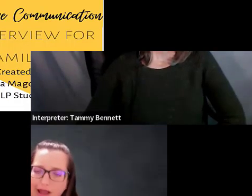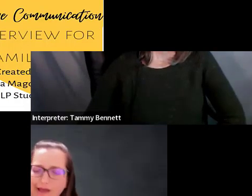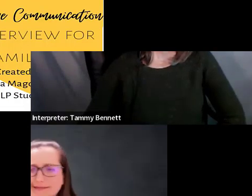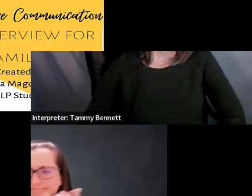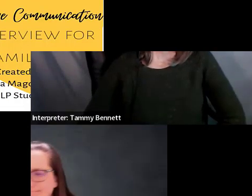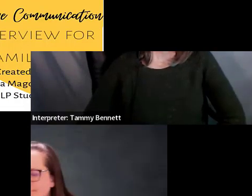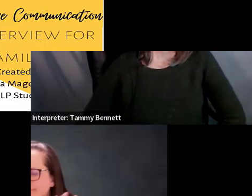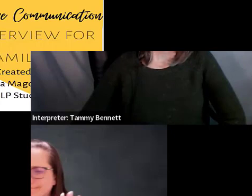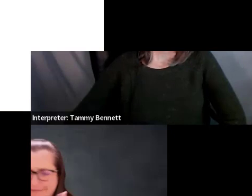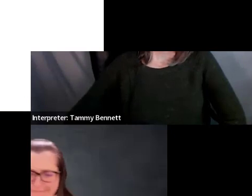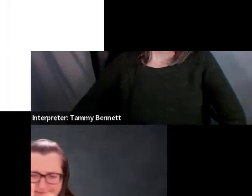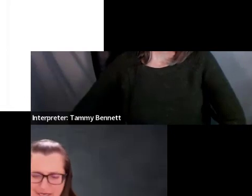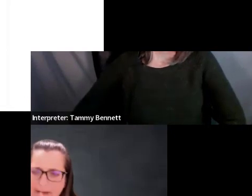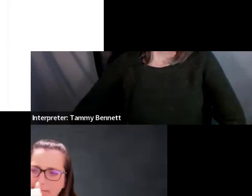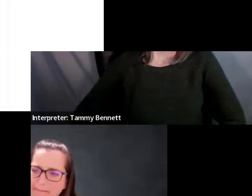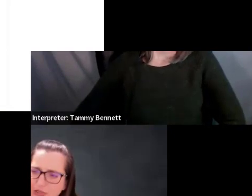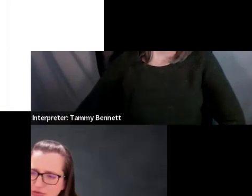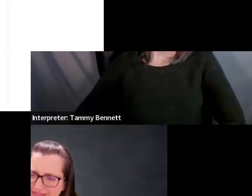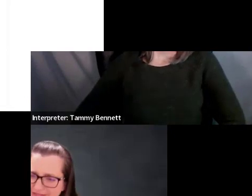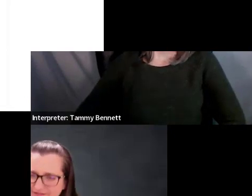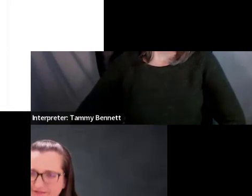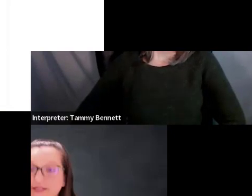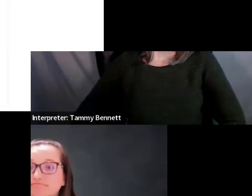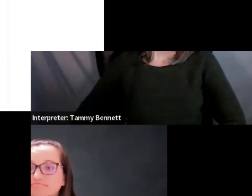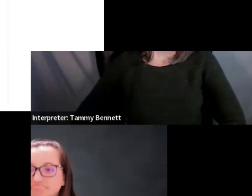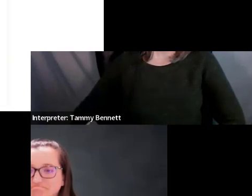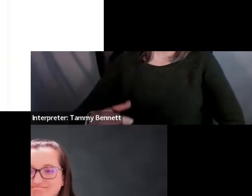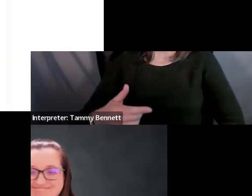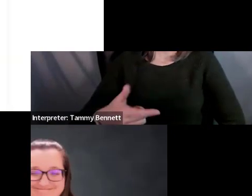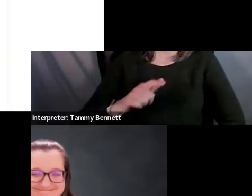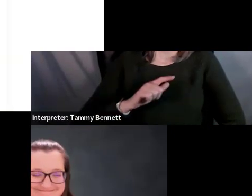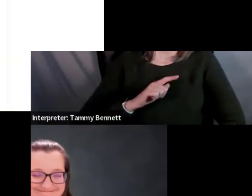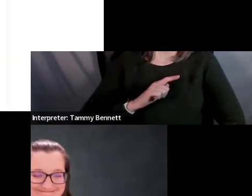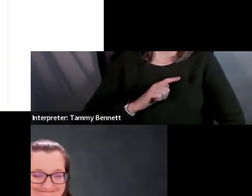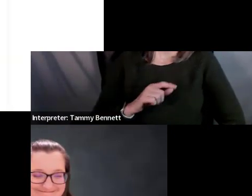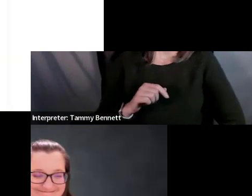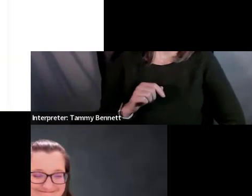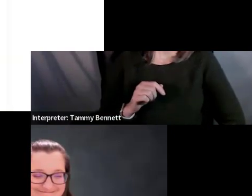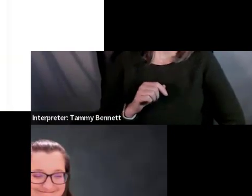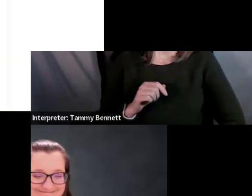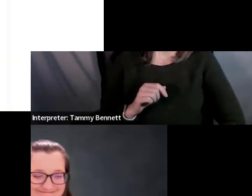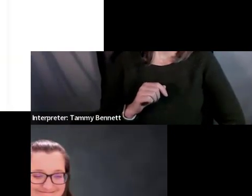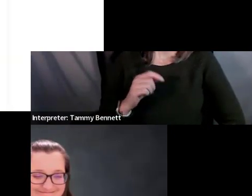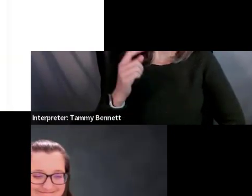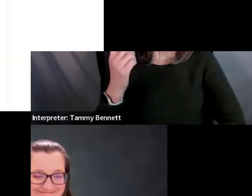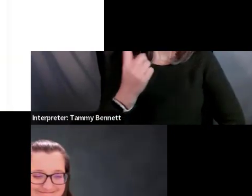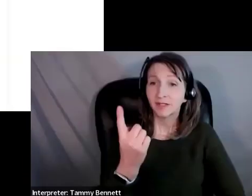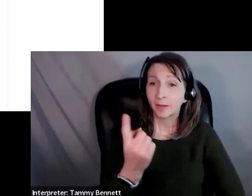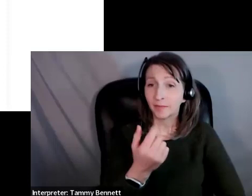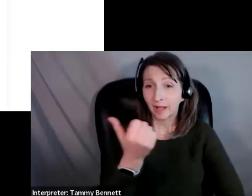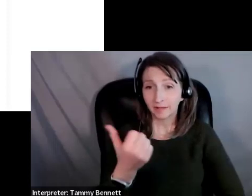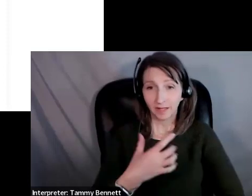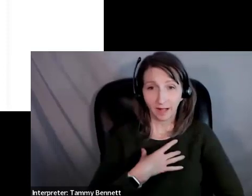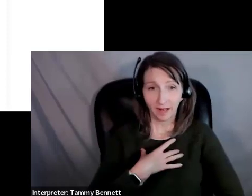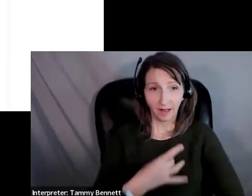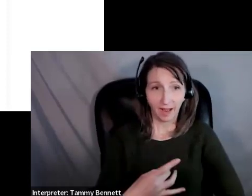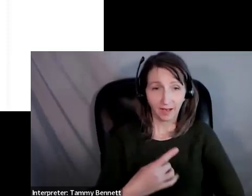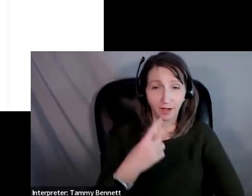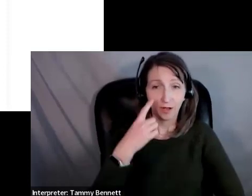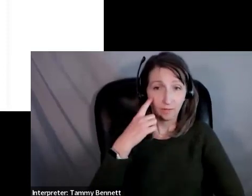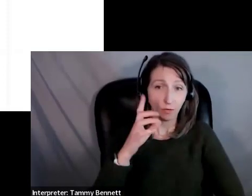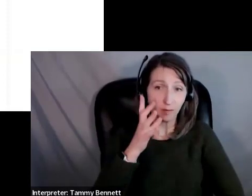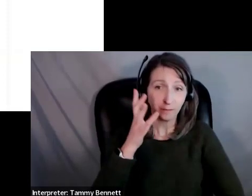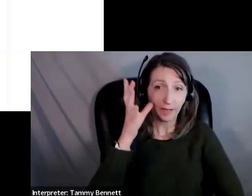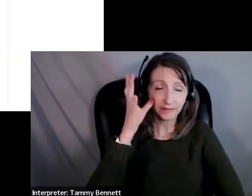things out and being patient with yourself. So something else that I really like to, to make for parents as well, again, it's kind of going back